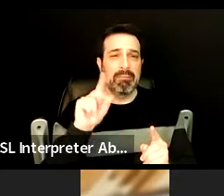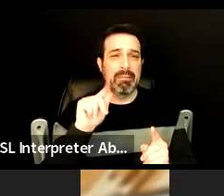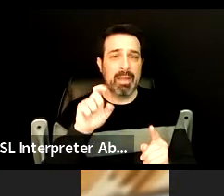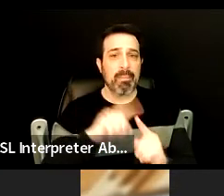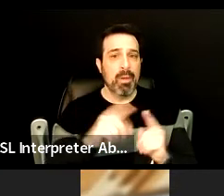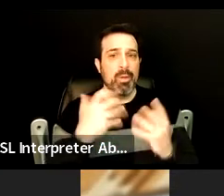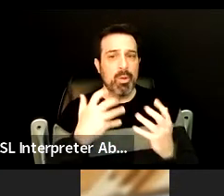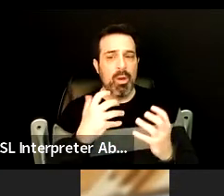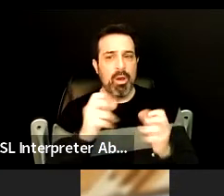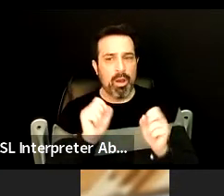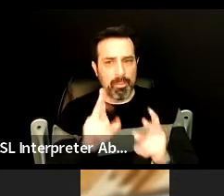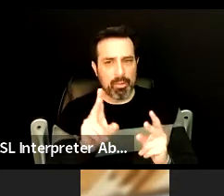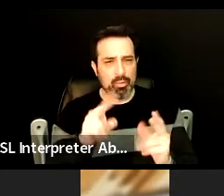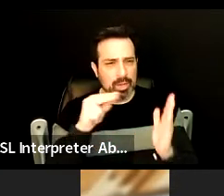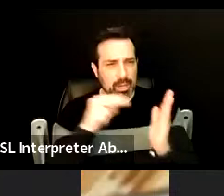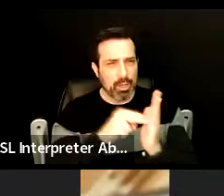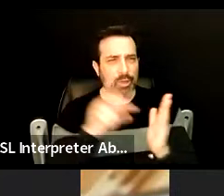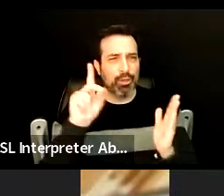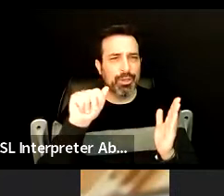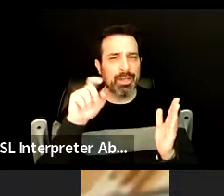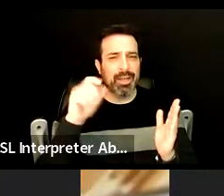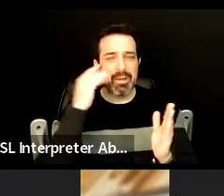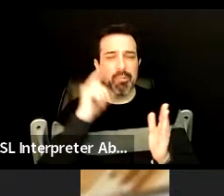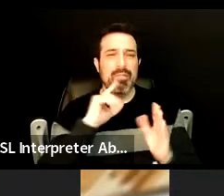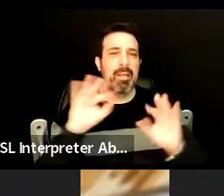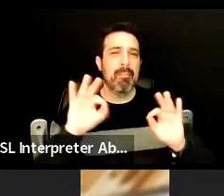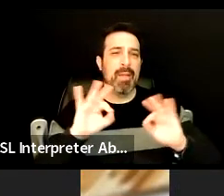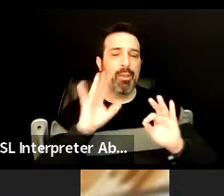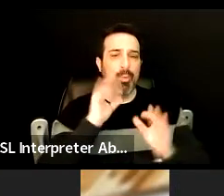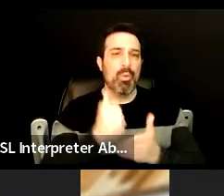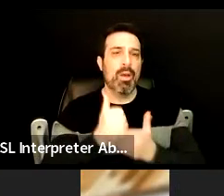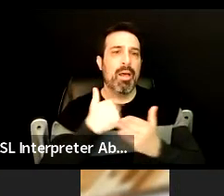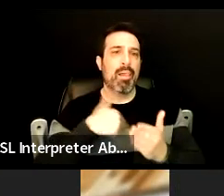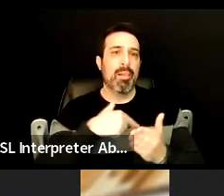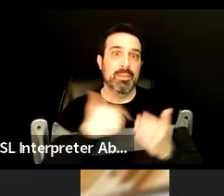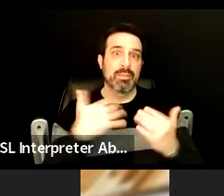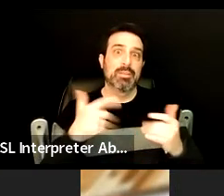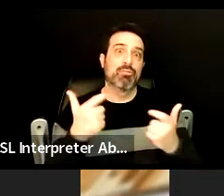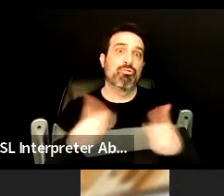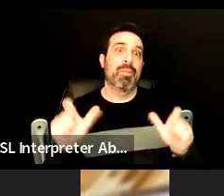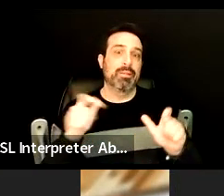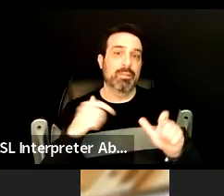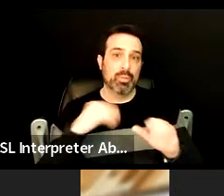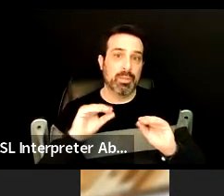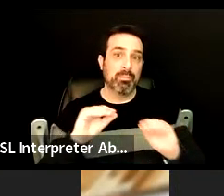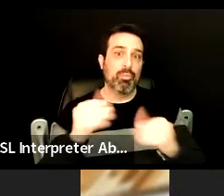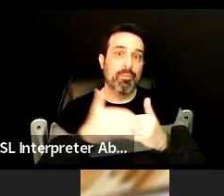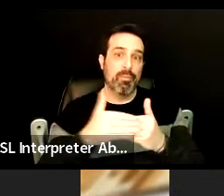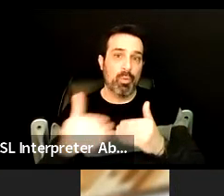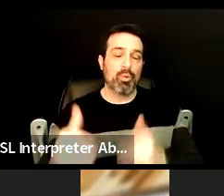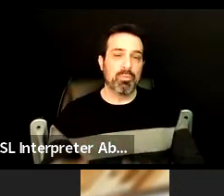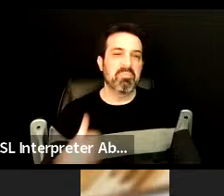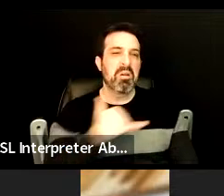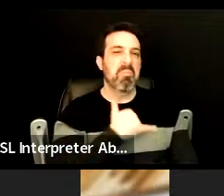that opportunity. I know it's very minor, but it will help us tremendously as we move forward.